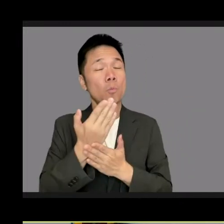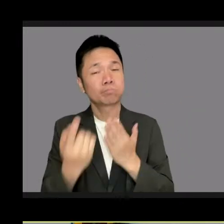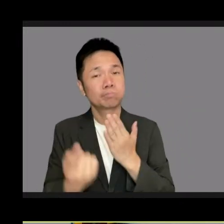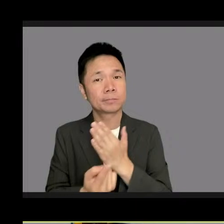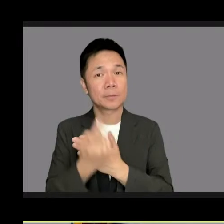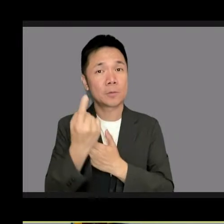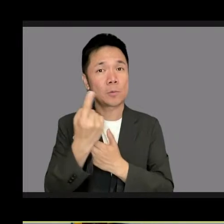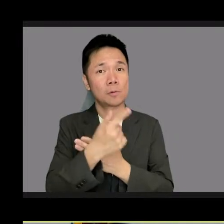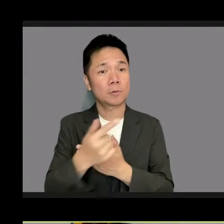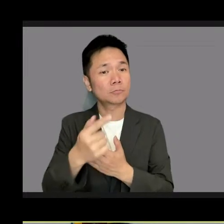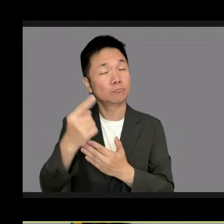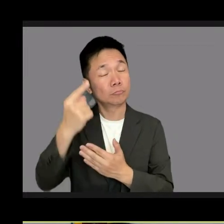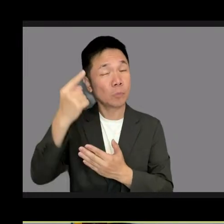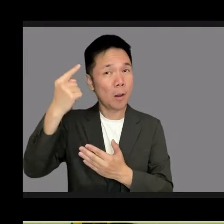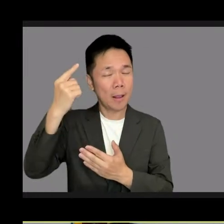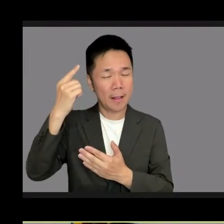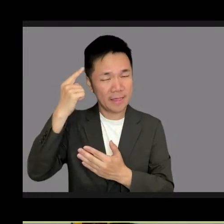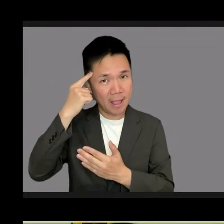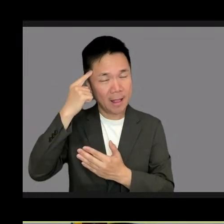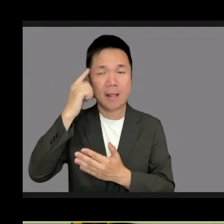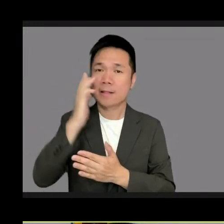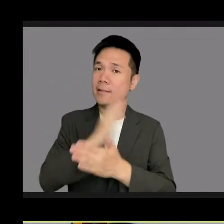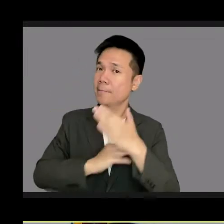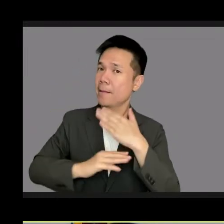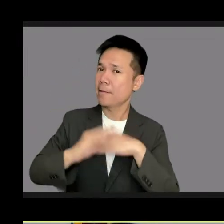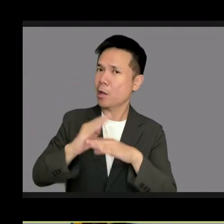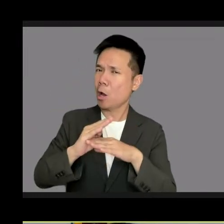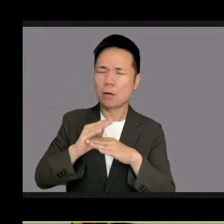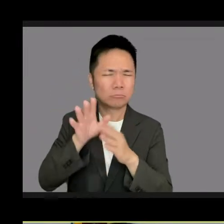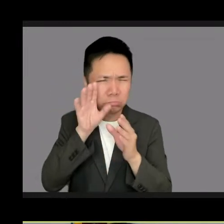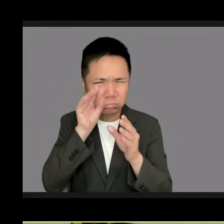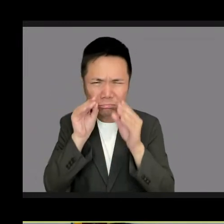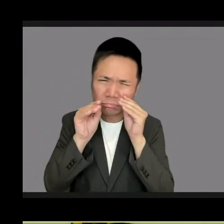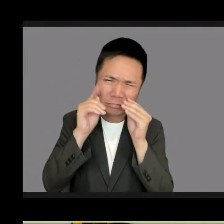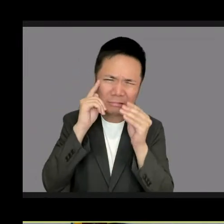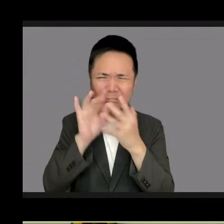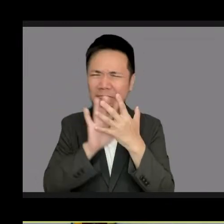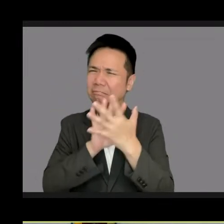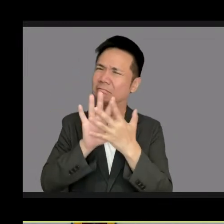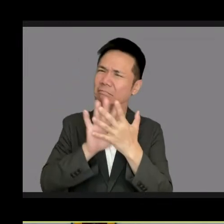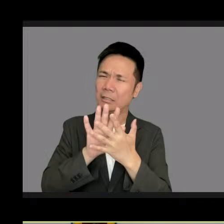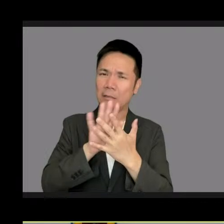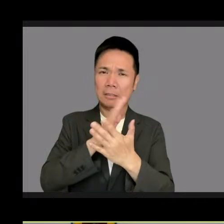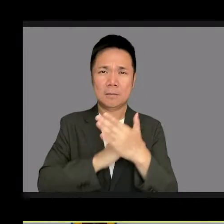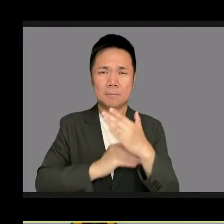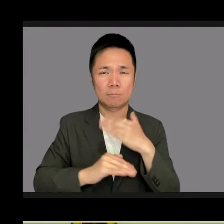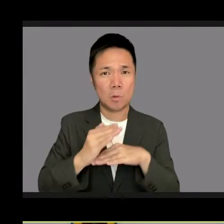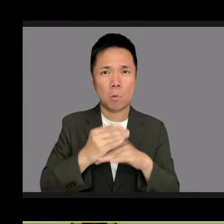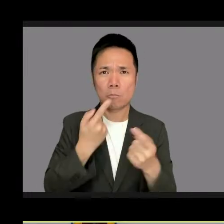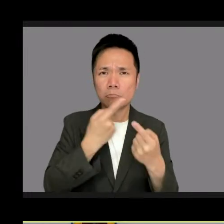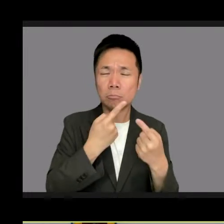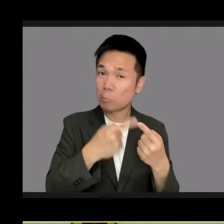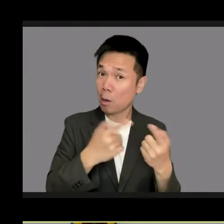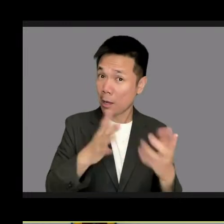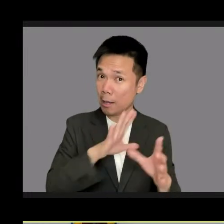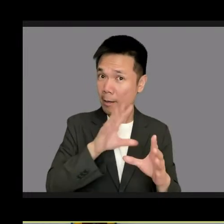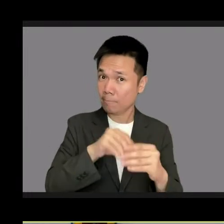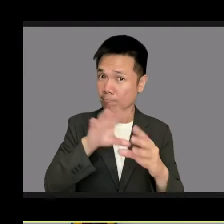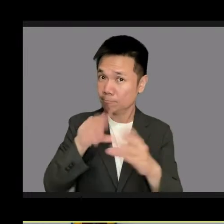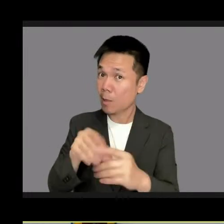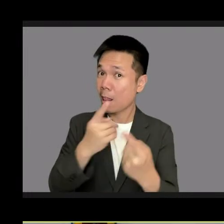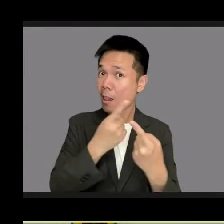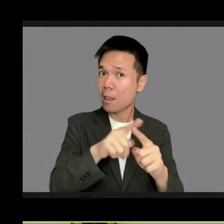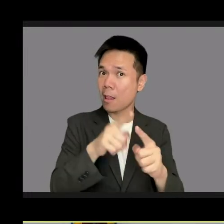with cognitive and learning disabilities and with other types of disabilities that people had,